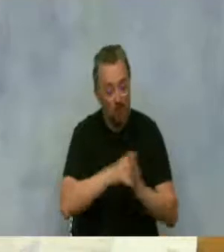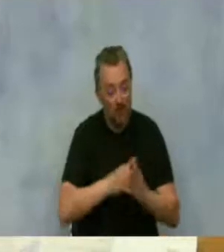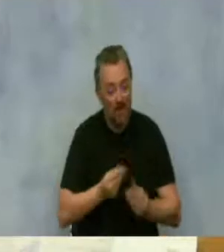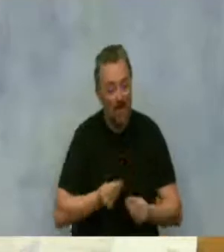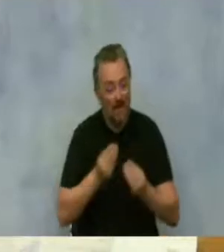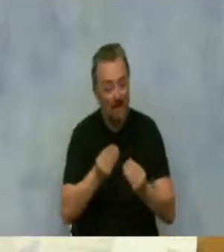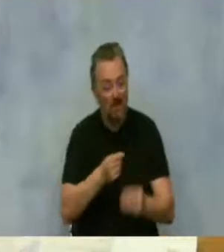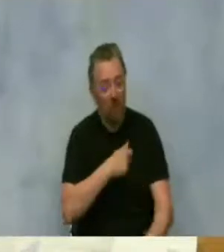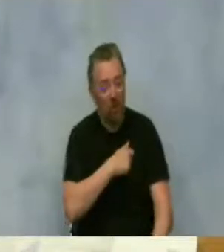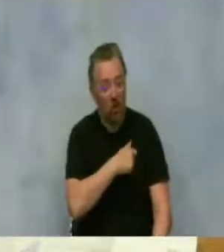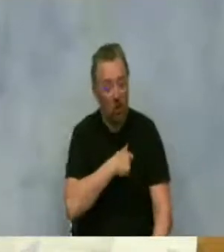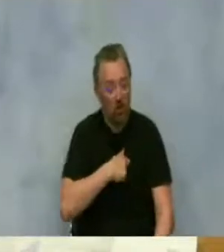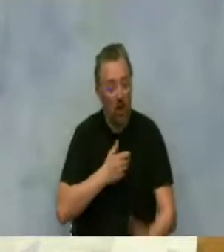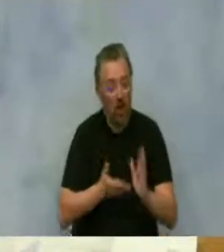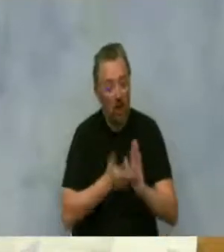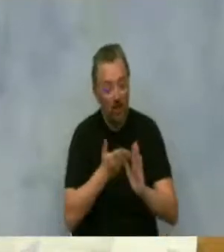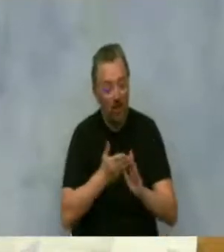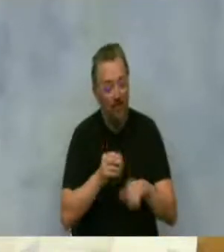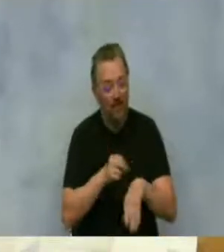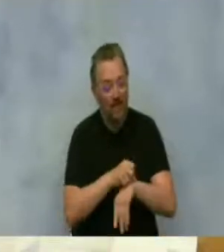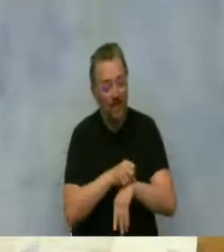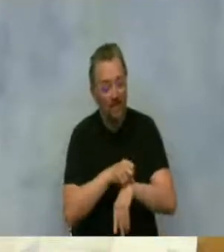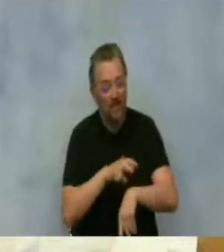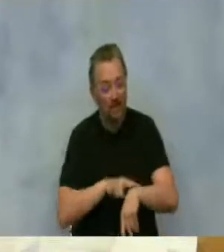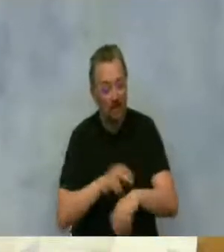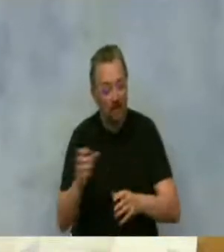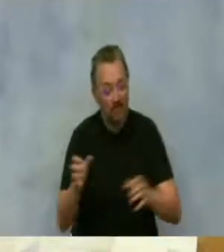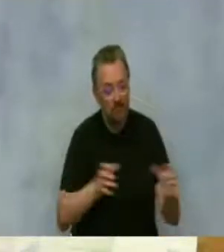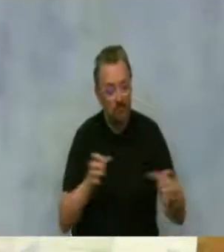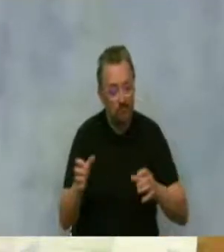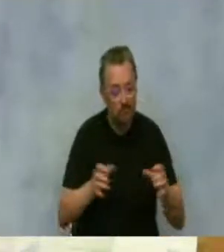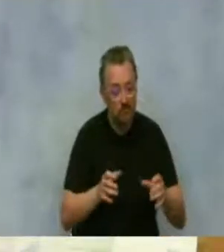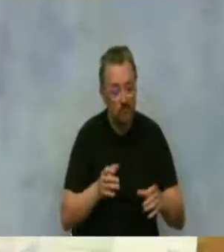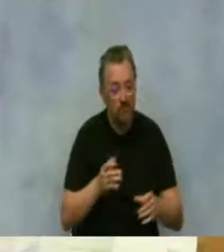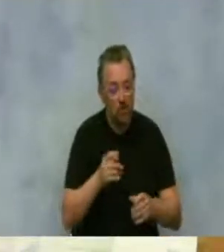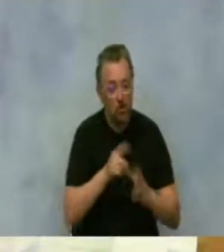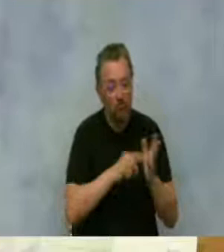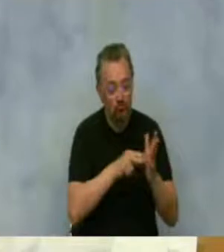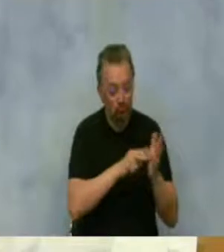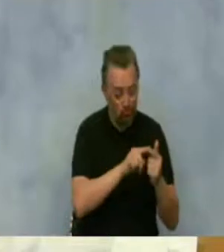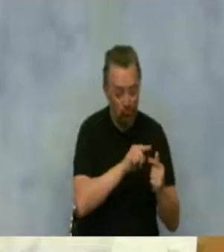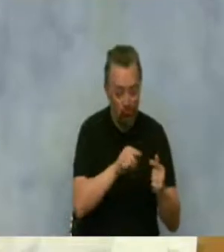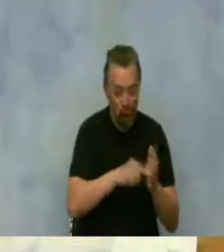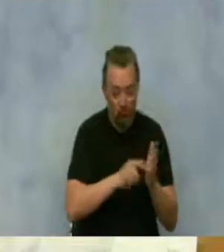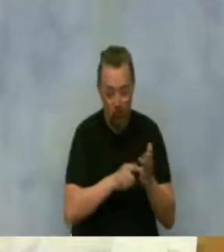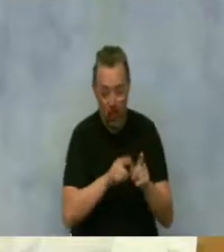with an update on the employment information for the resource for the period June and July of 2022.